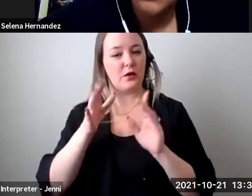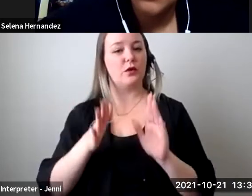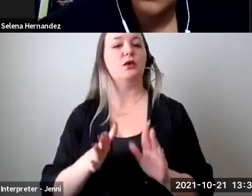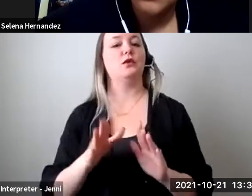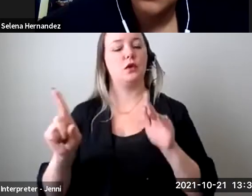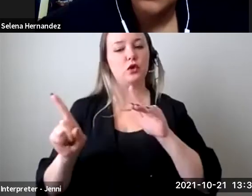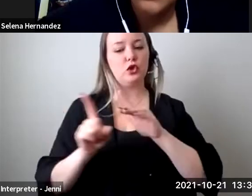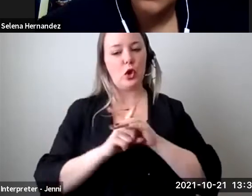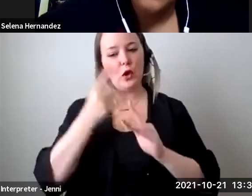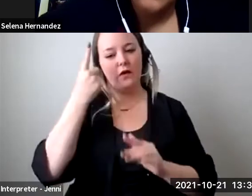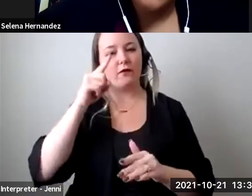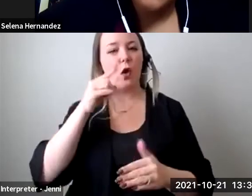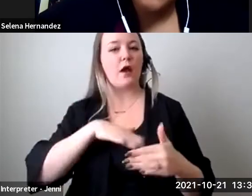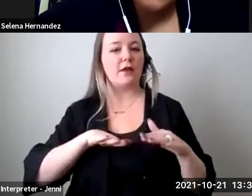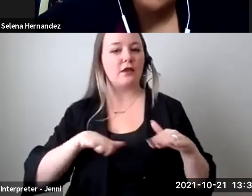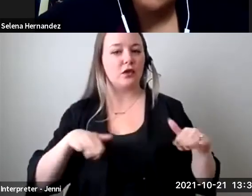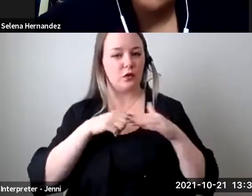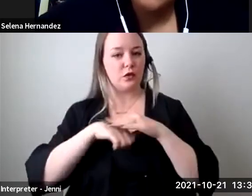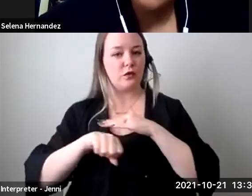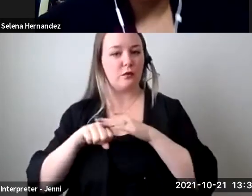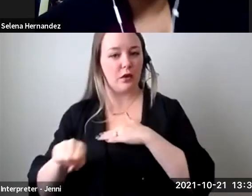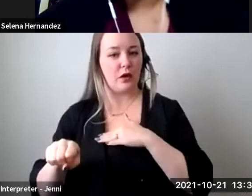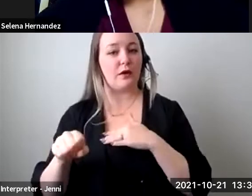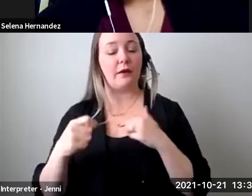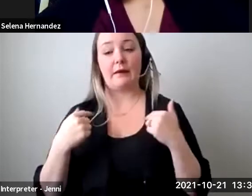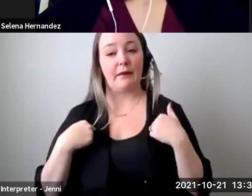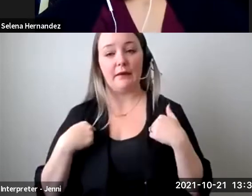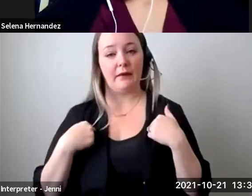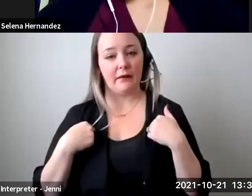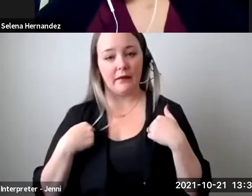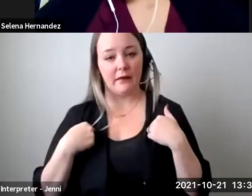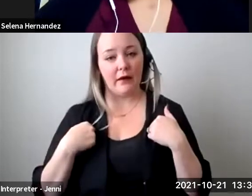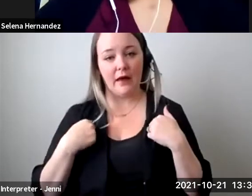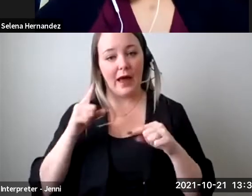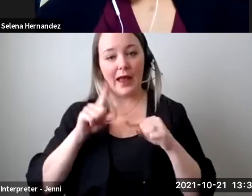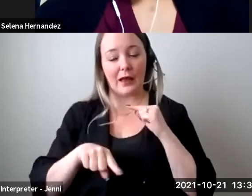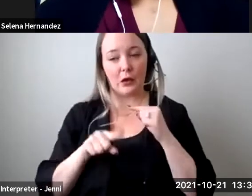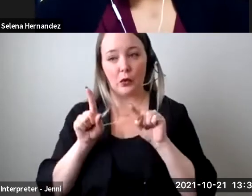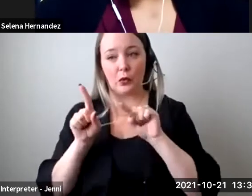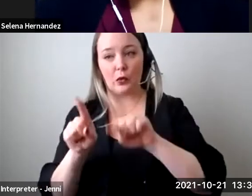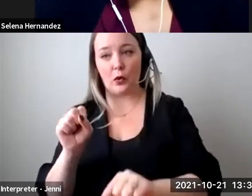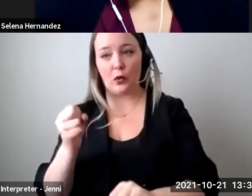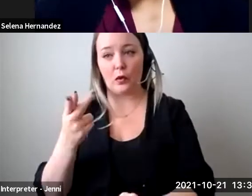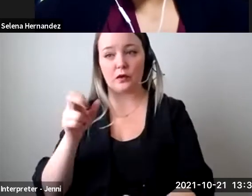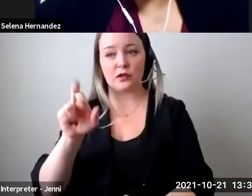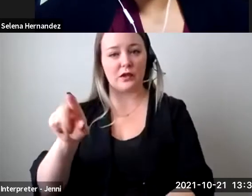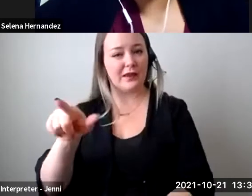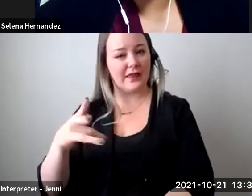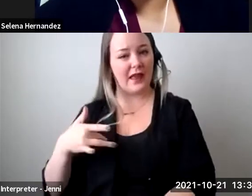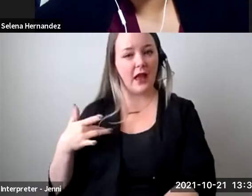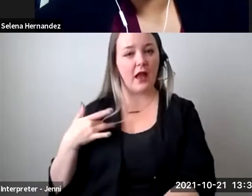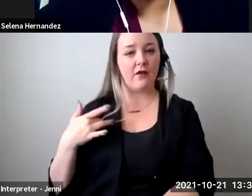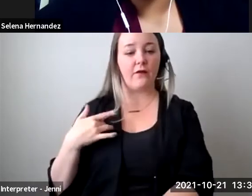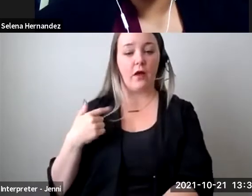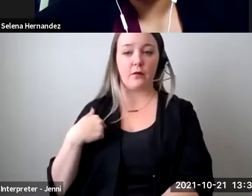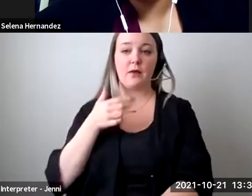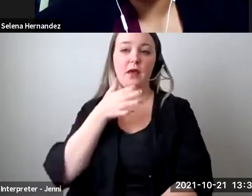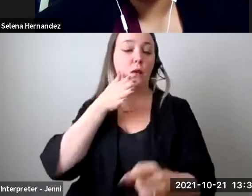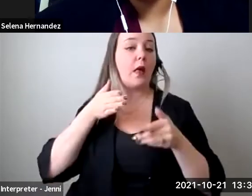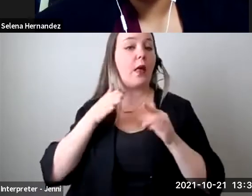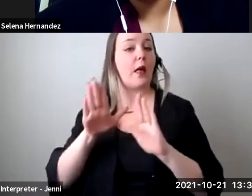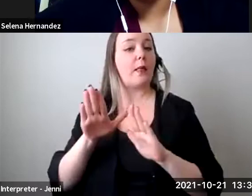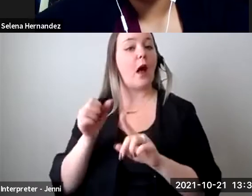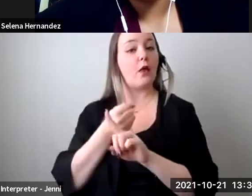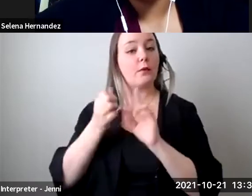that moment, I suppose the shelter was no longer willing to help my situation because they must have felt that I was going to allow the abuser to